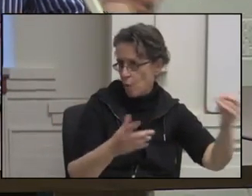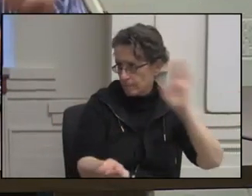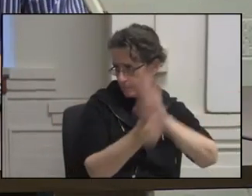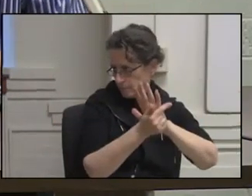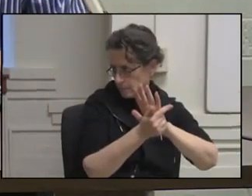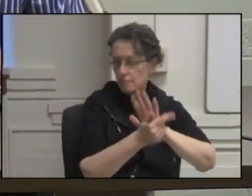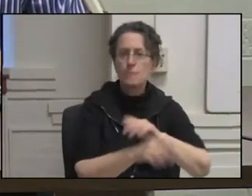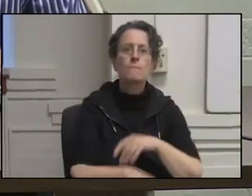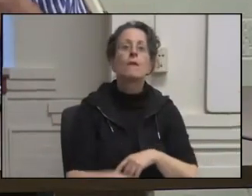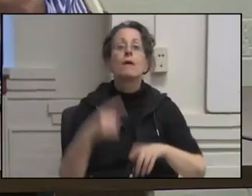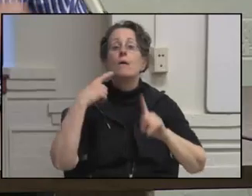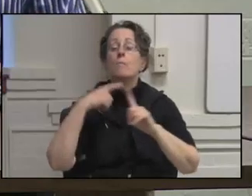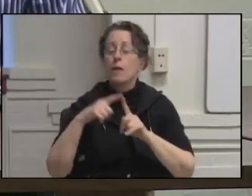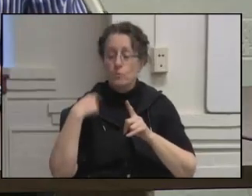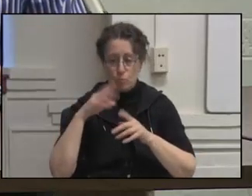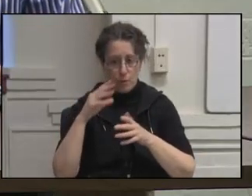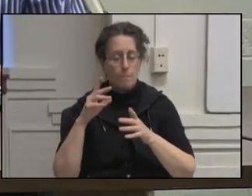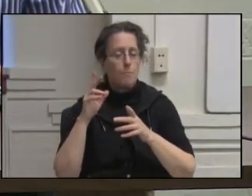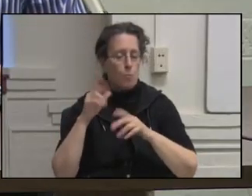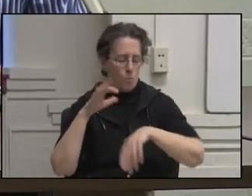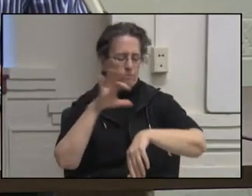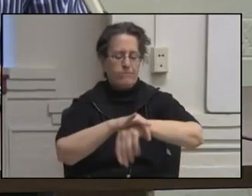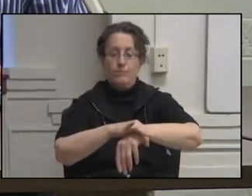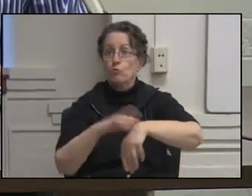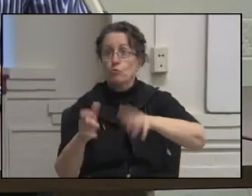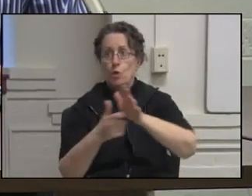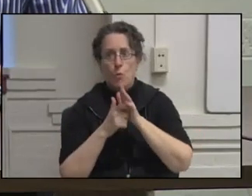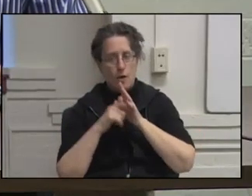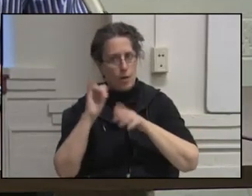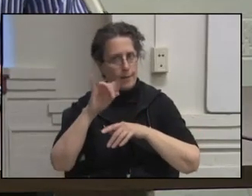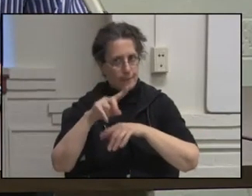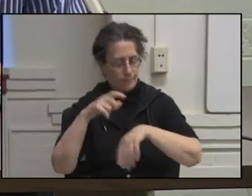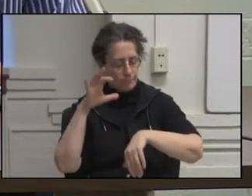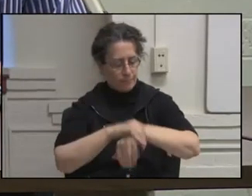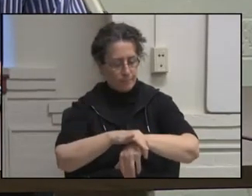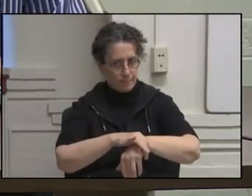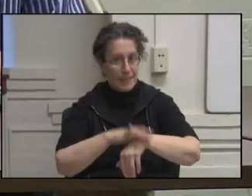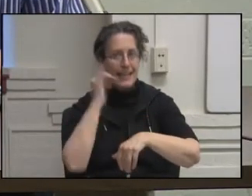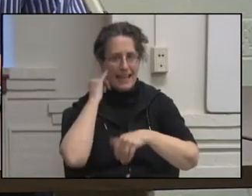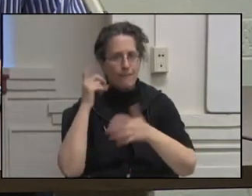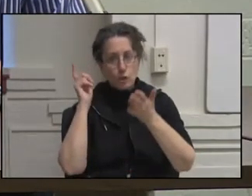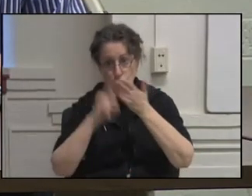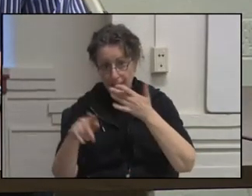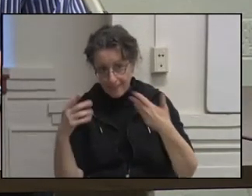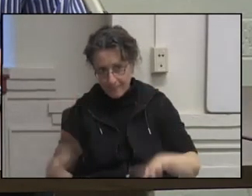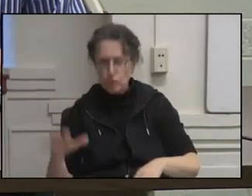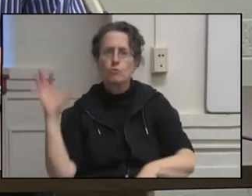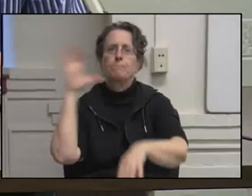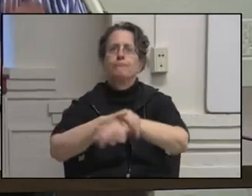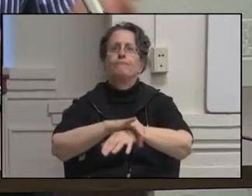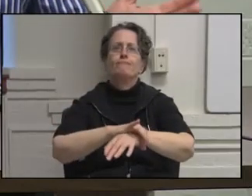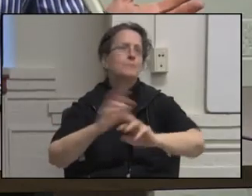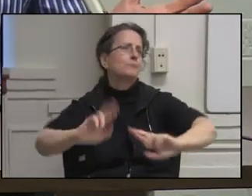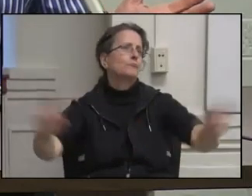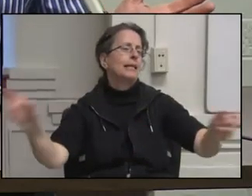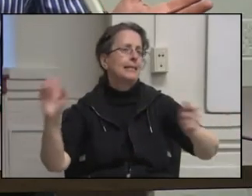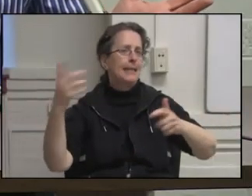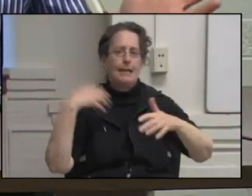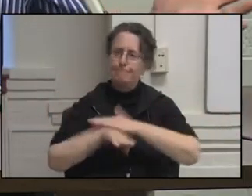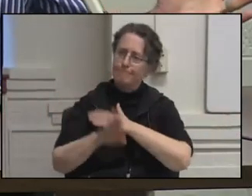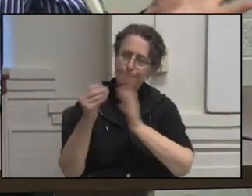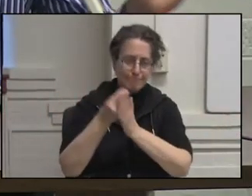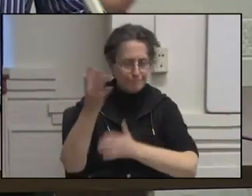Have ID bracelets as well for people who have been checked. And I think the nice part about it is we felt very excited